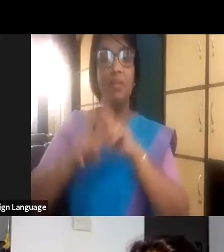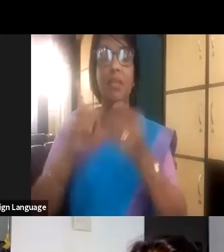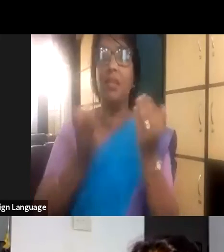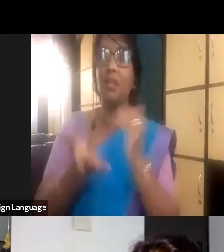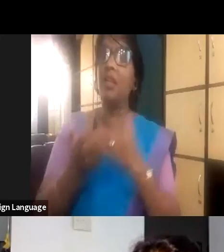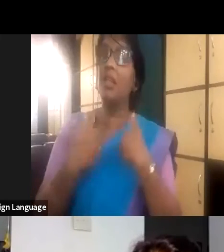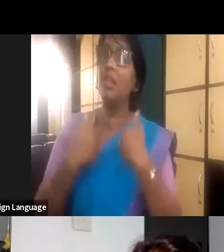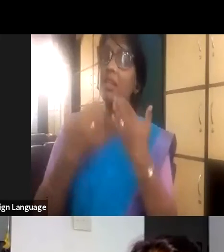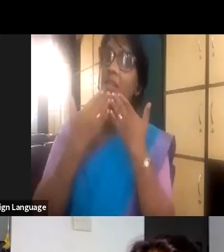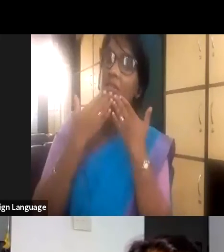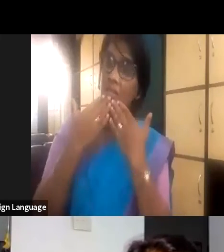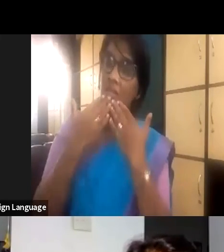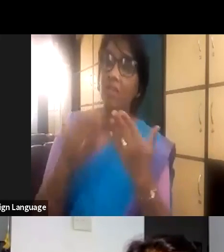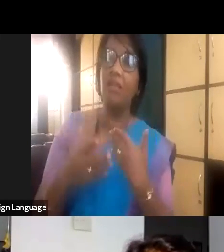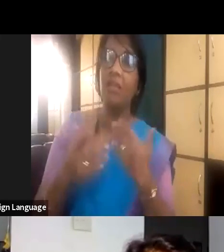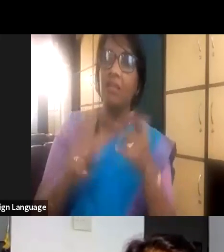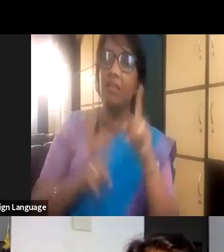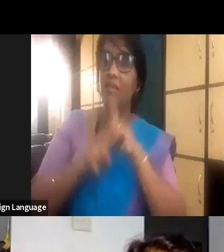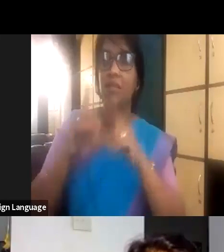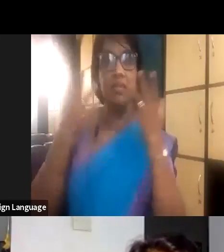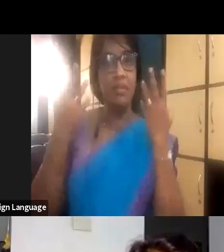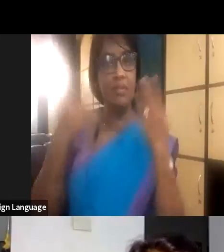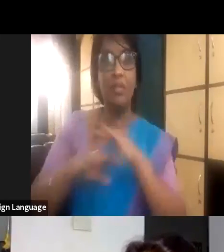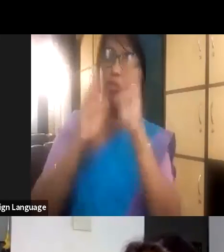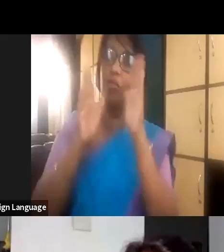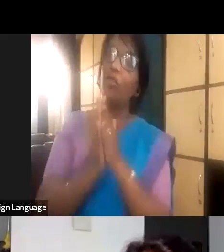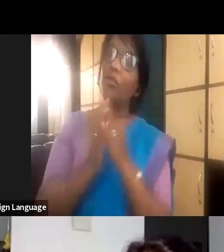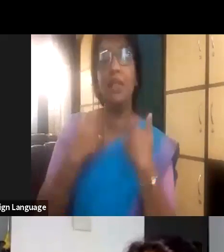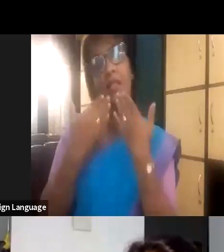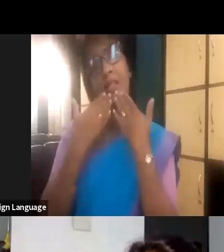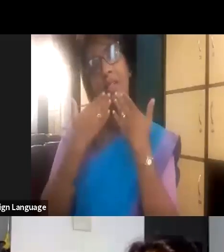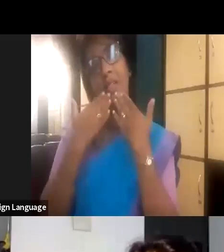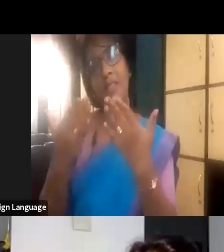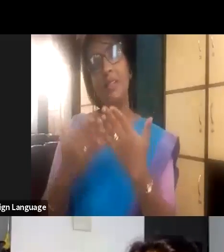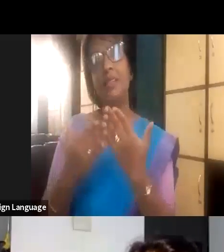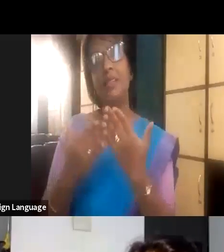And thanks so much, and all the very best, and stay safe. Thank you so much. Thank you.